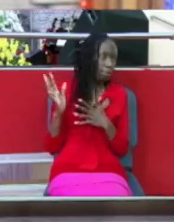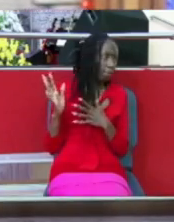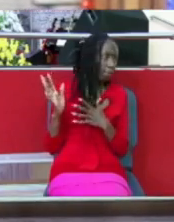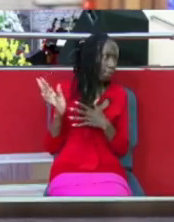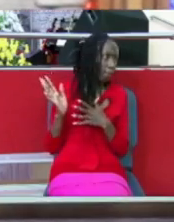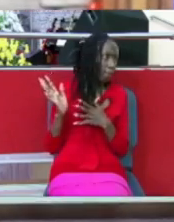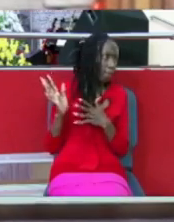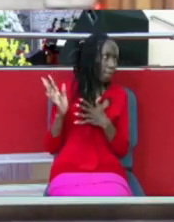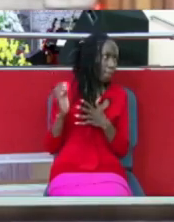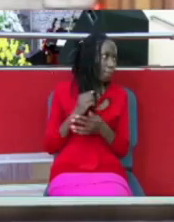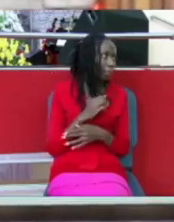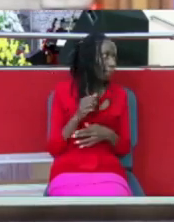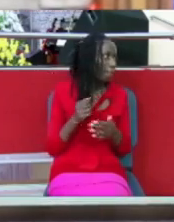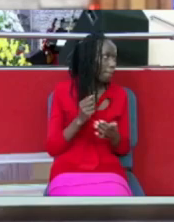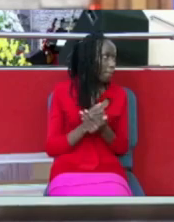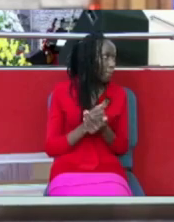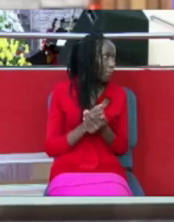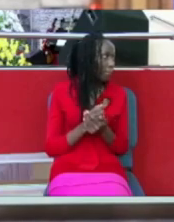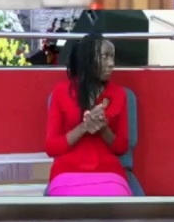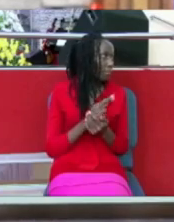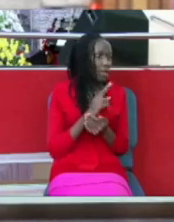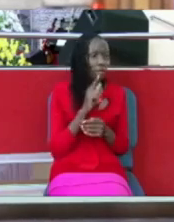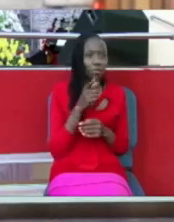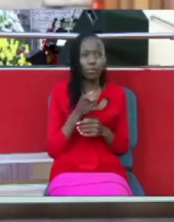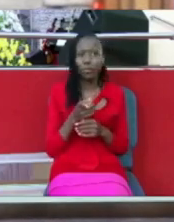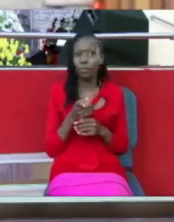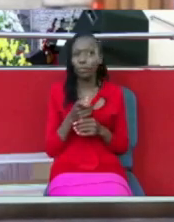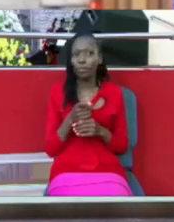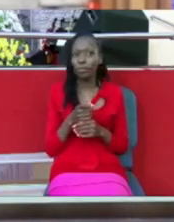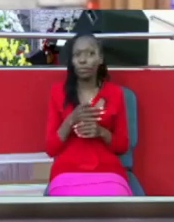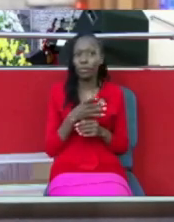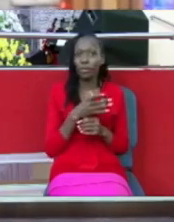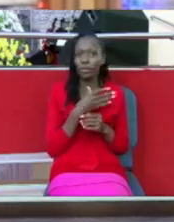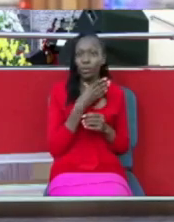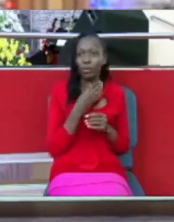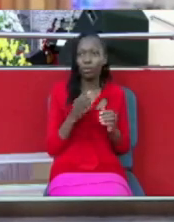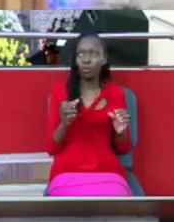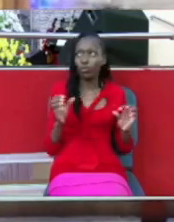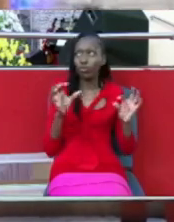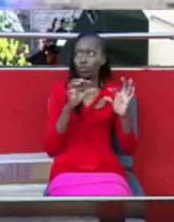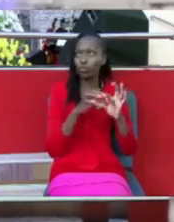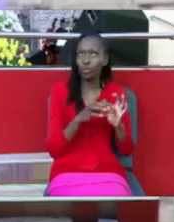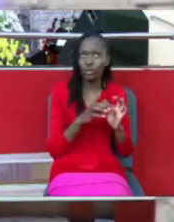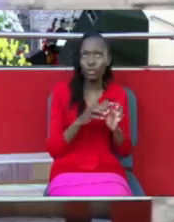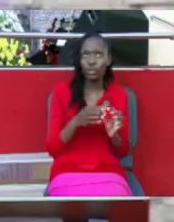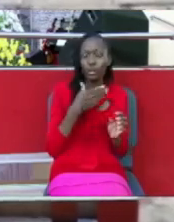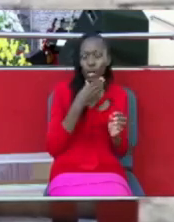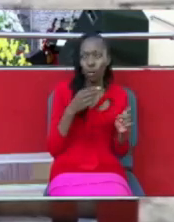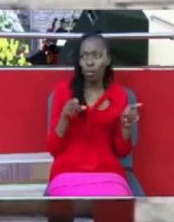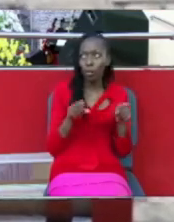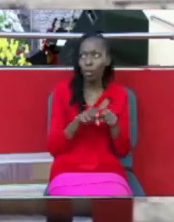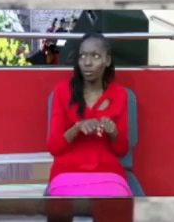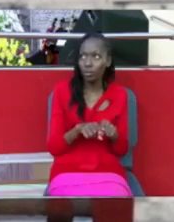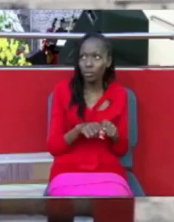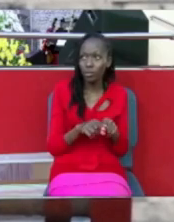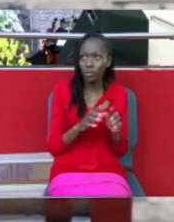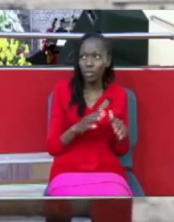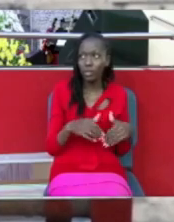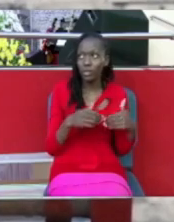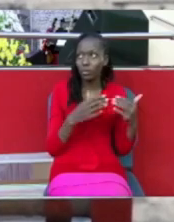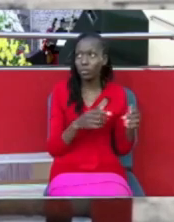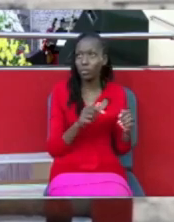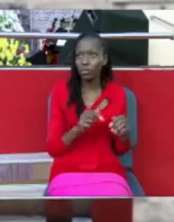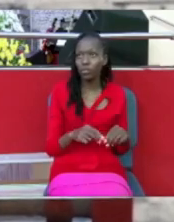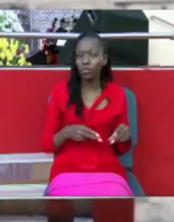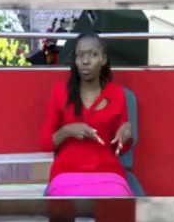anapokuja. Amen. Amen. Are you there? Yeah, uko pale. And you would want to join our brother. Na ungetaka kuungana na ndugu yetu. I want to give you this opportunity. Nataka